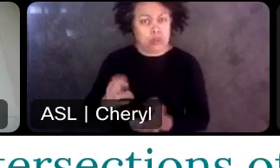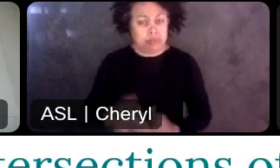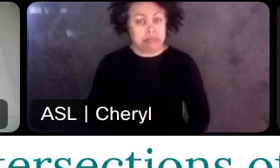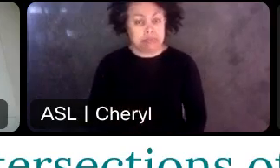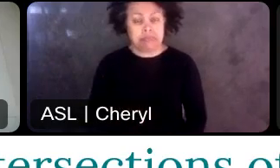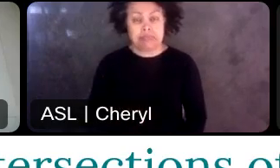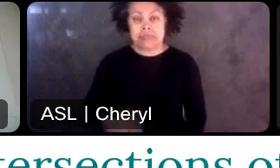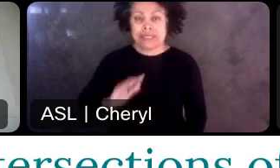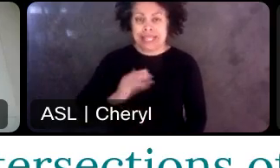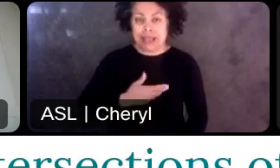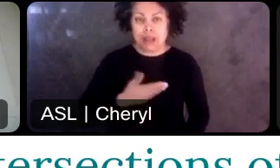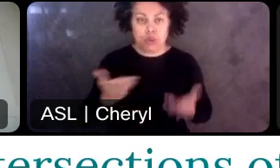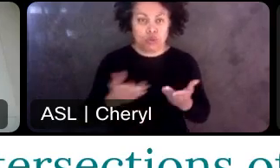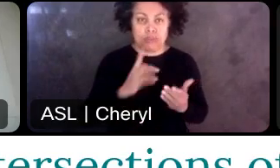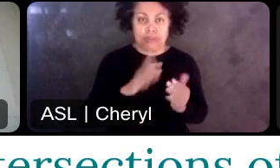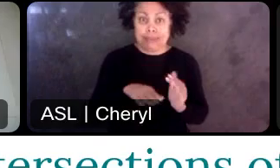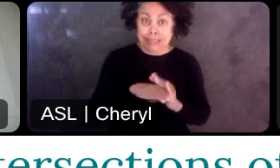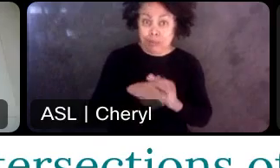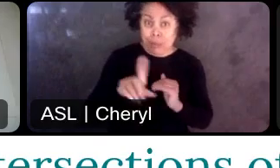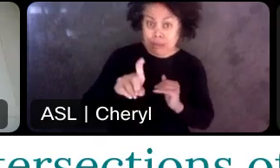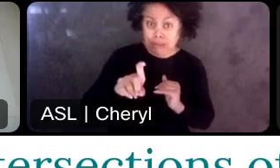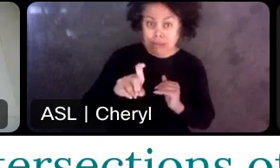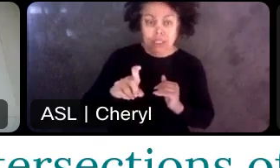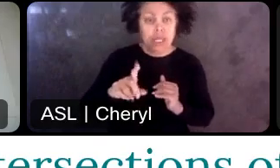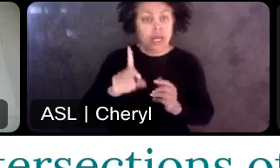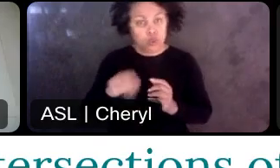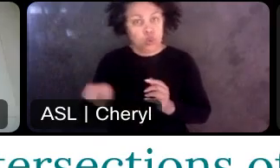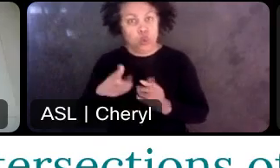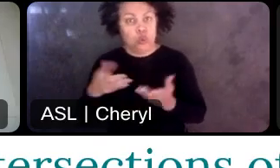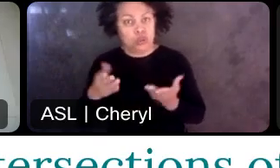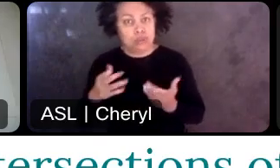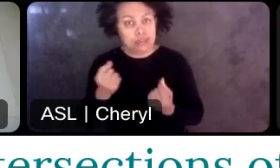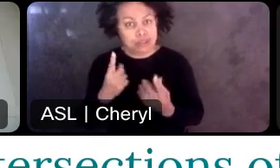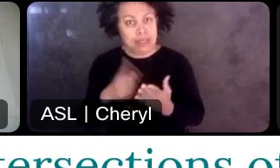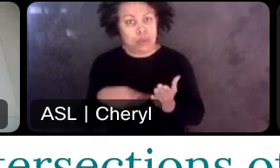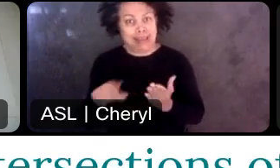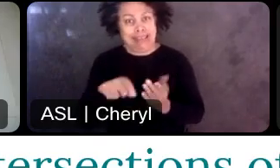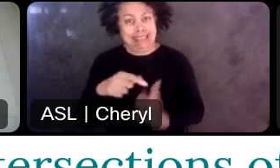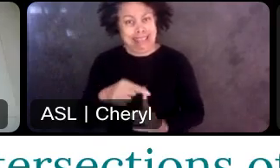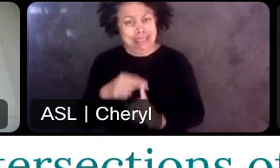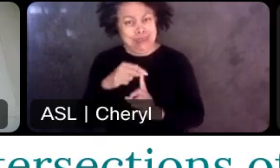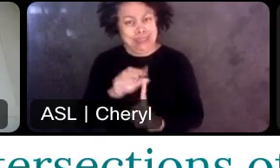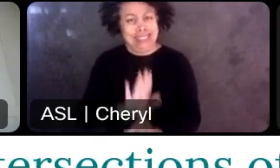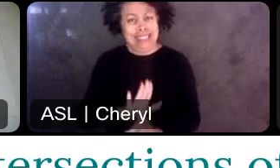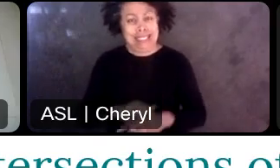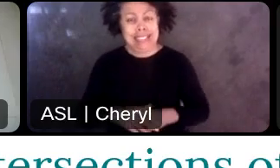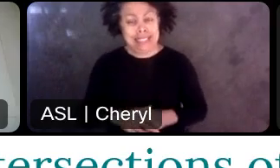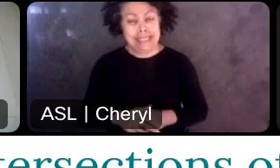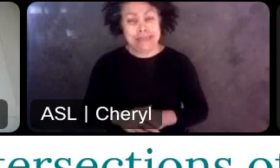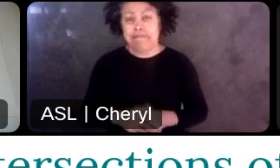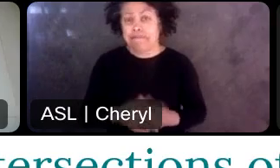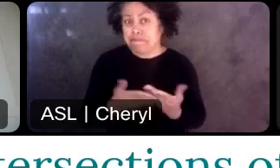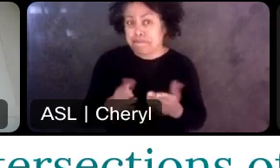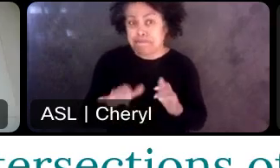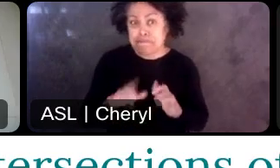Are services accessible, and do services understand their unique needs? Let's see. I'll expand my